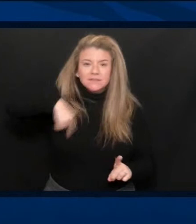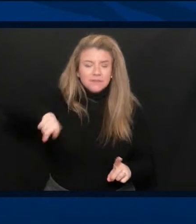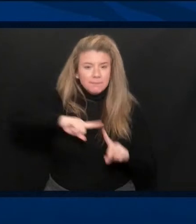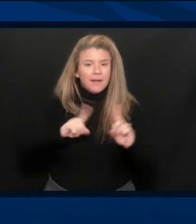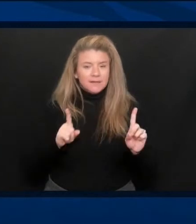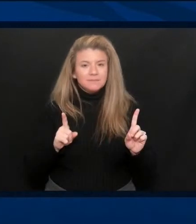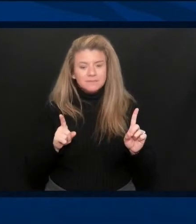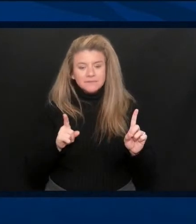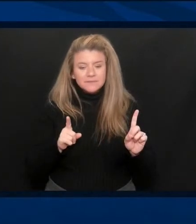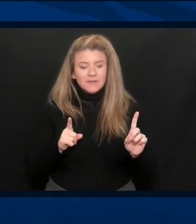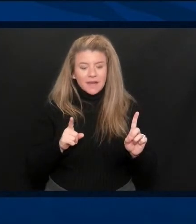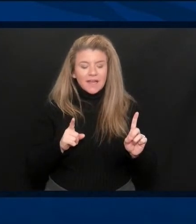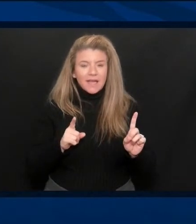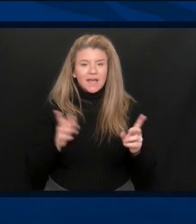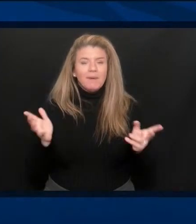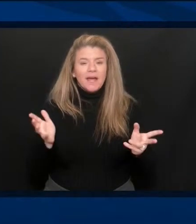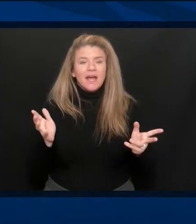but